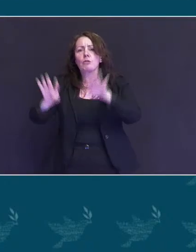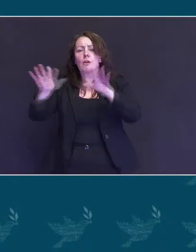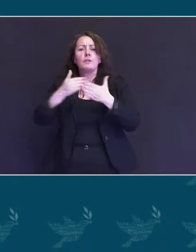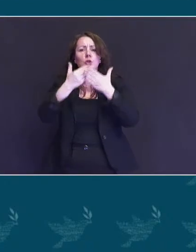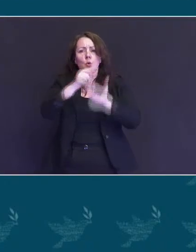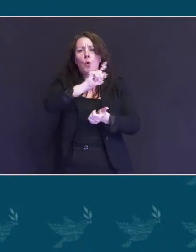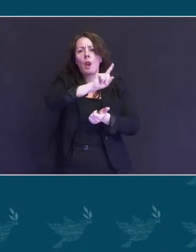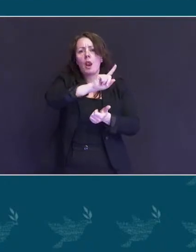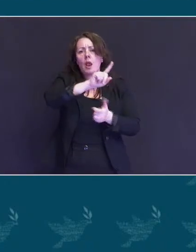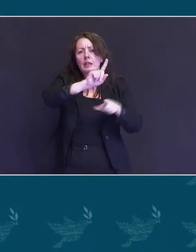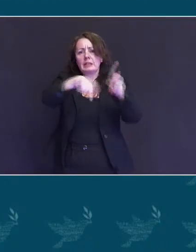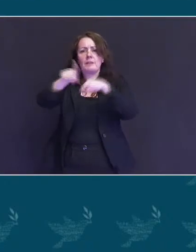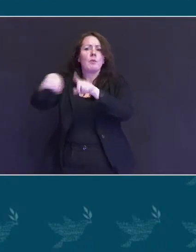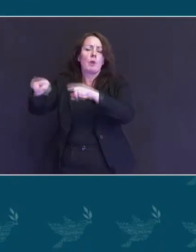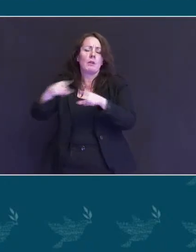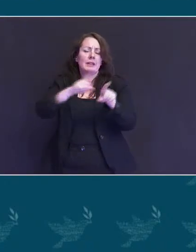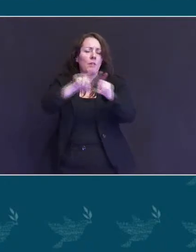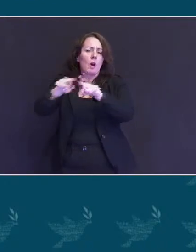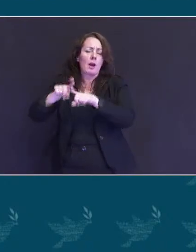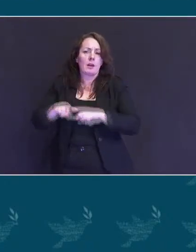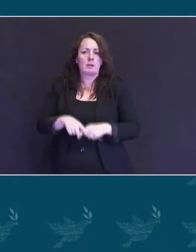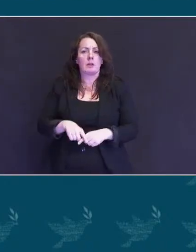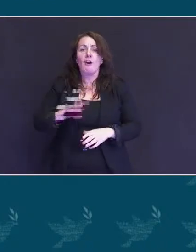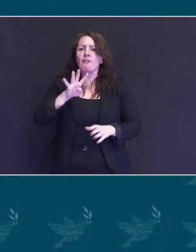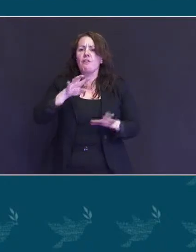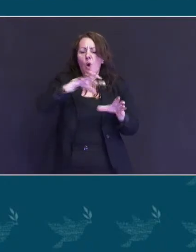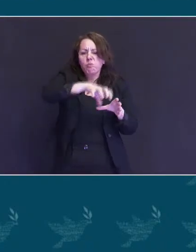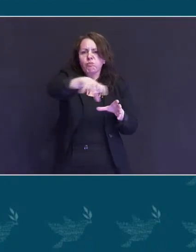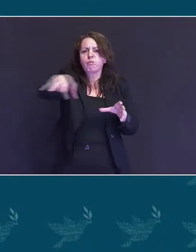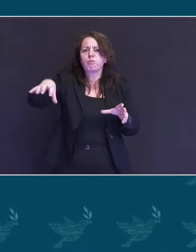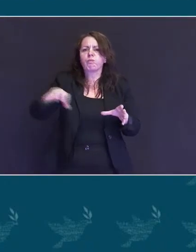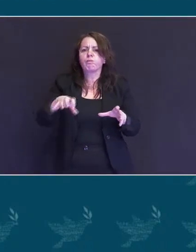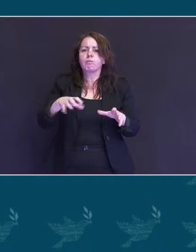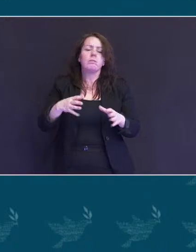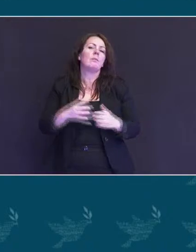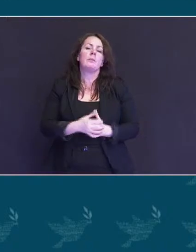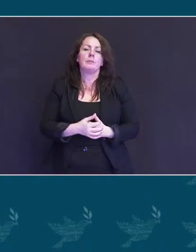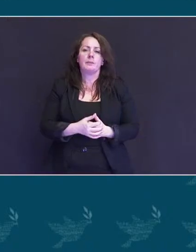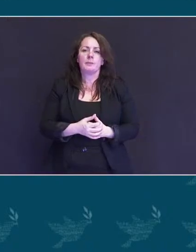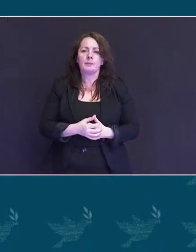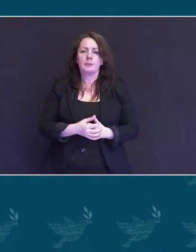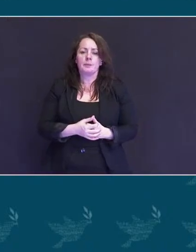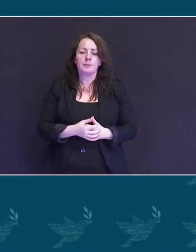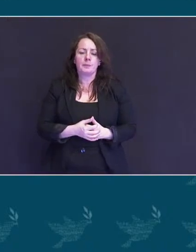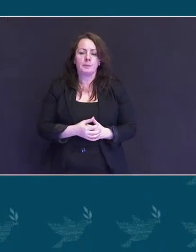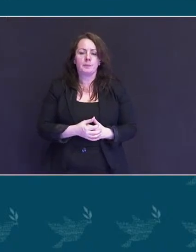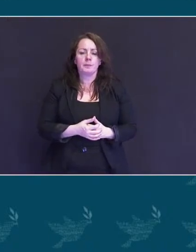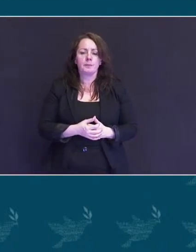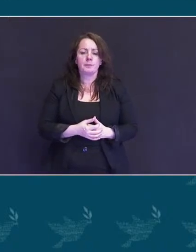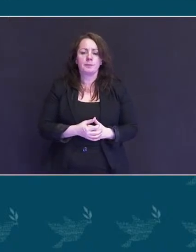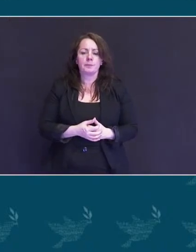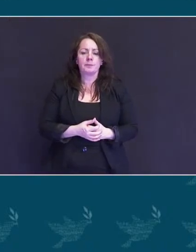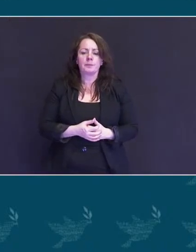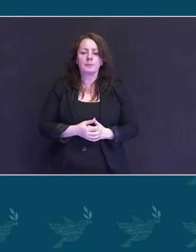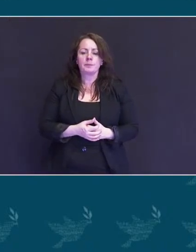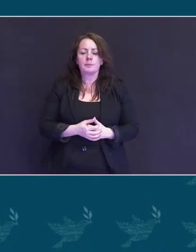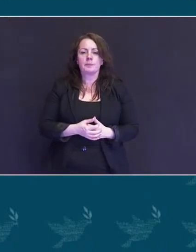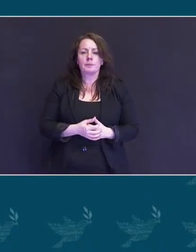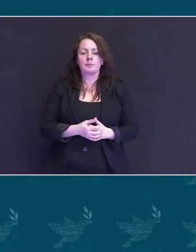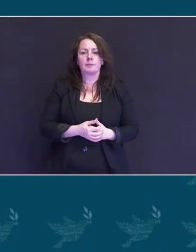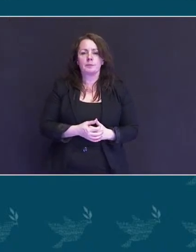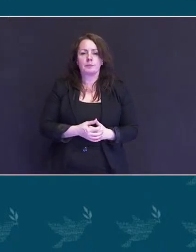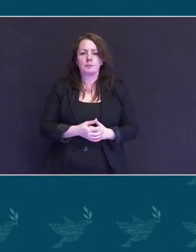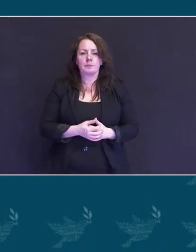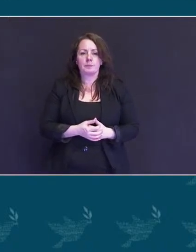4 main provinces of our country. And then we used some of the lessons that we learned out of that